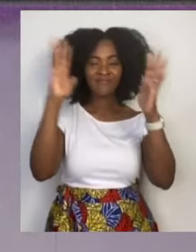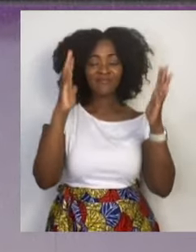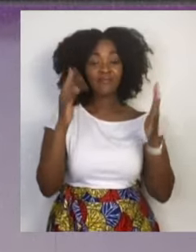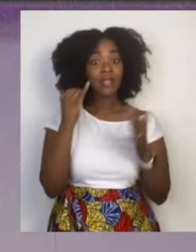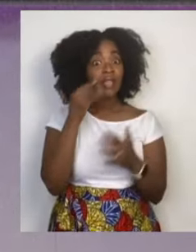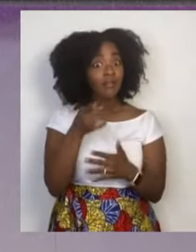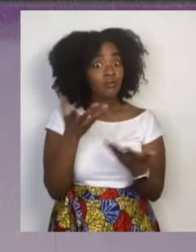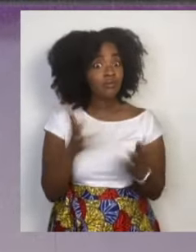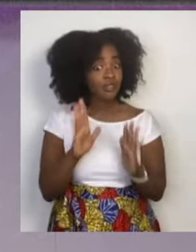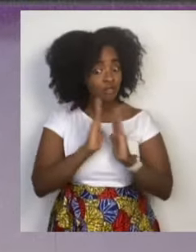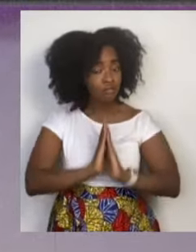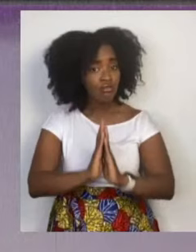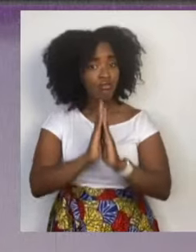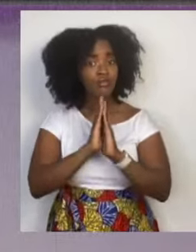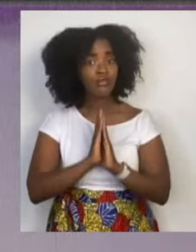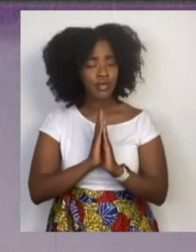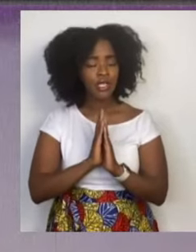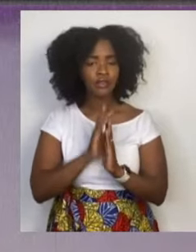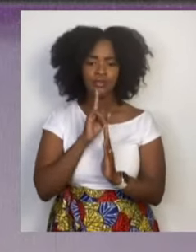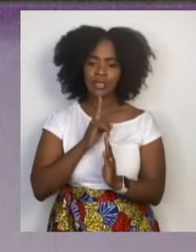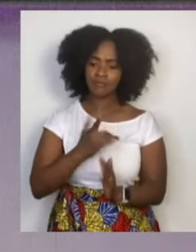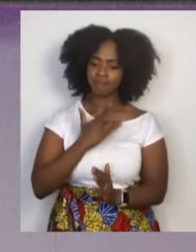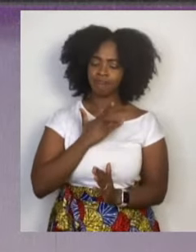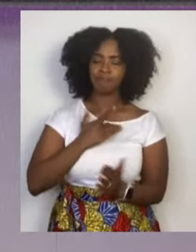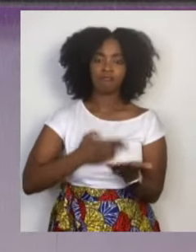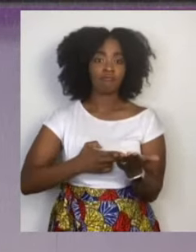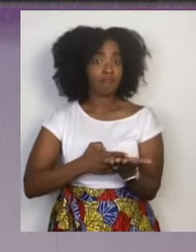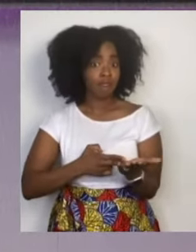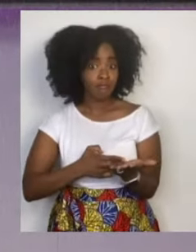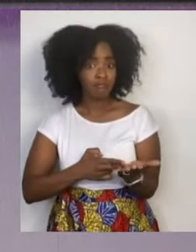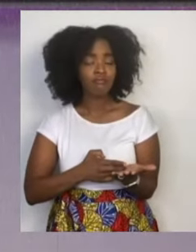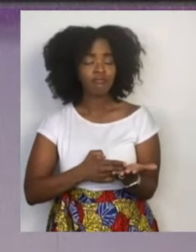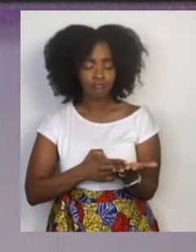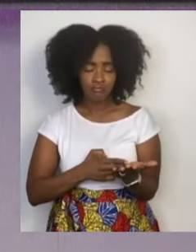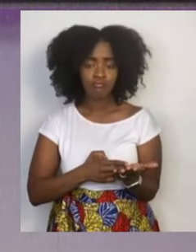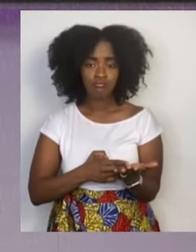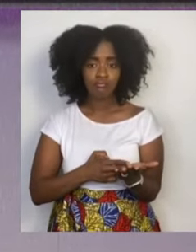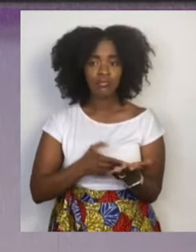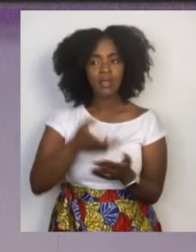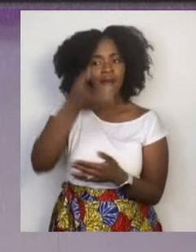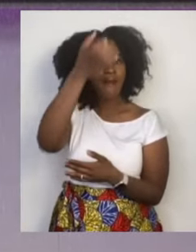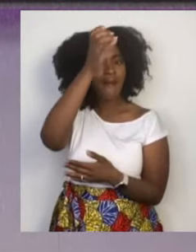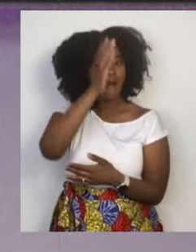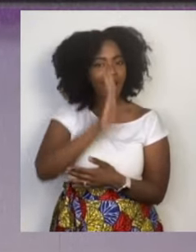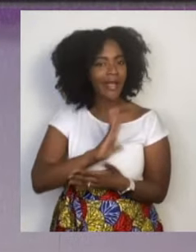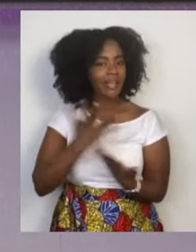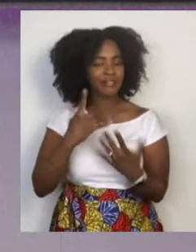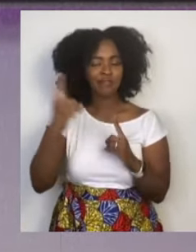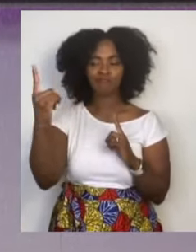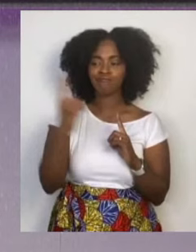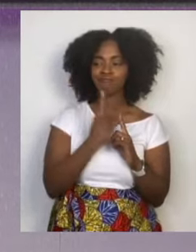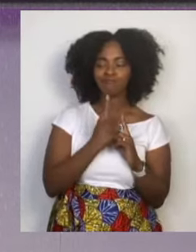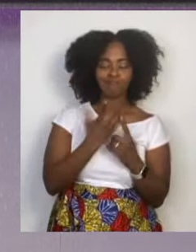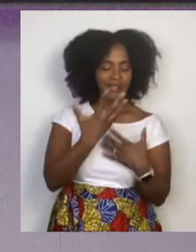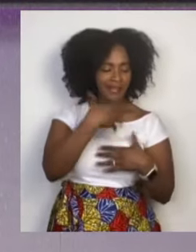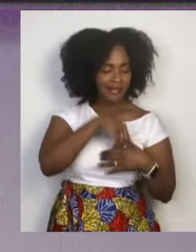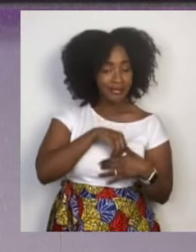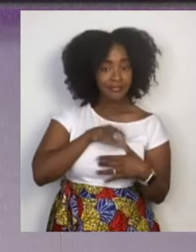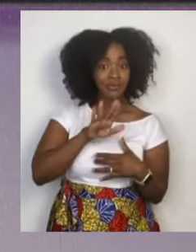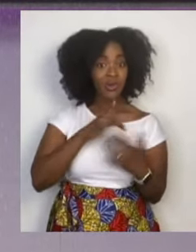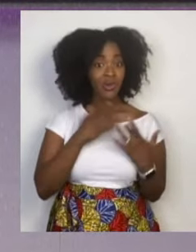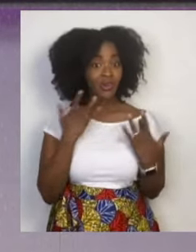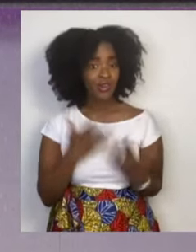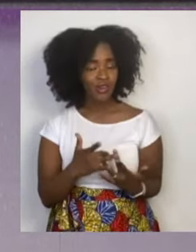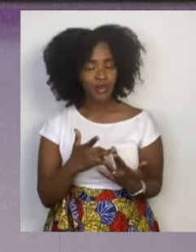and sincerity, God has come into your heart. He saved you. He's cleansed you. And He